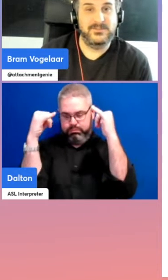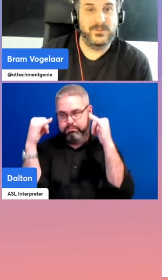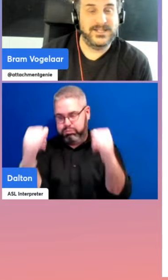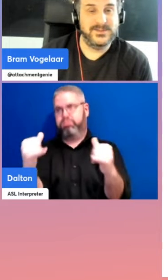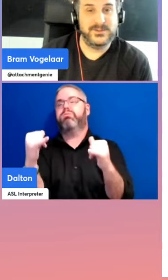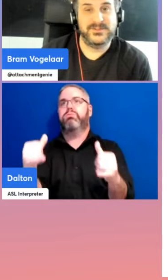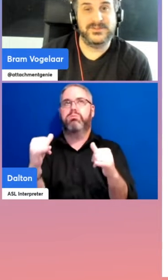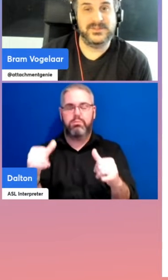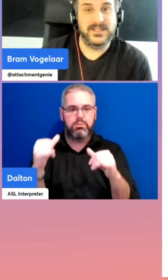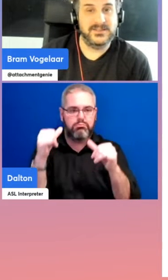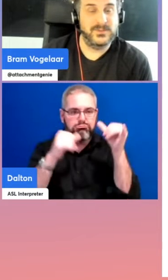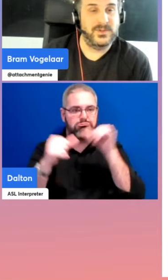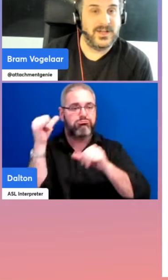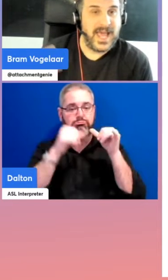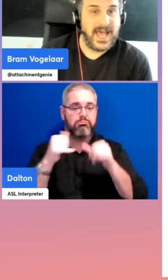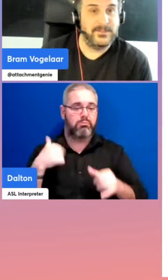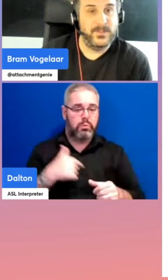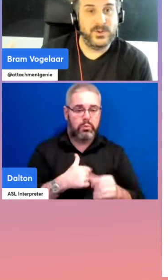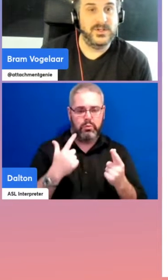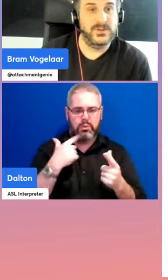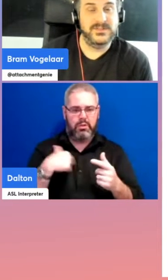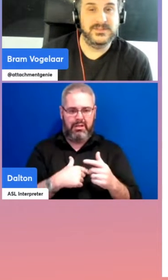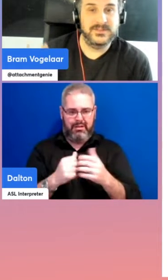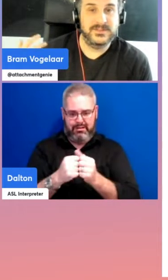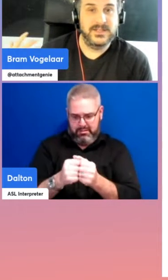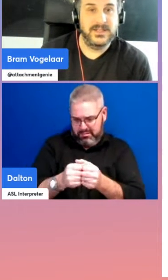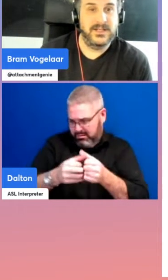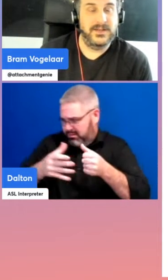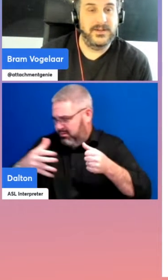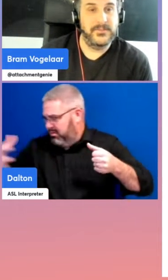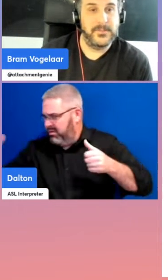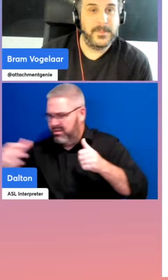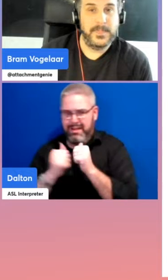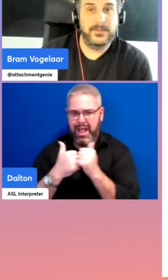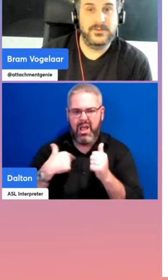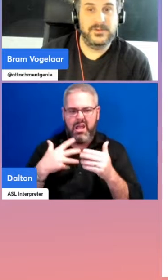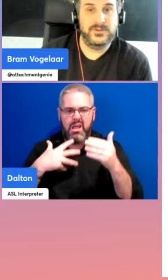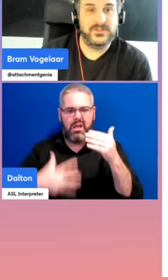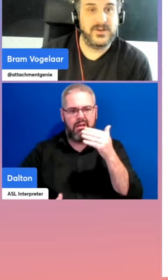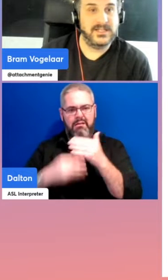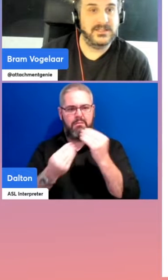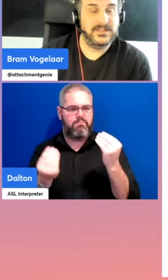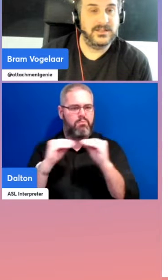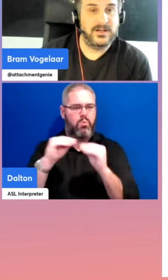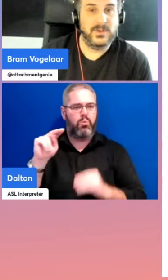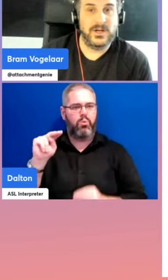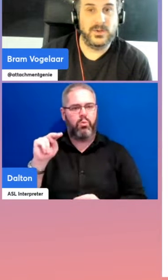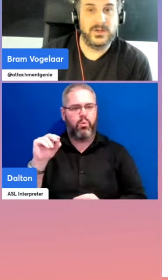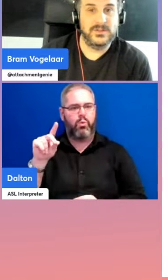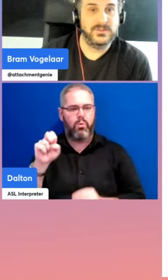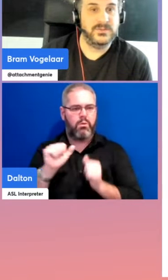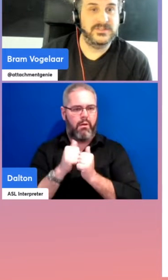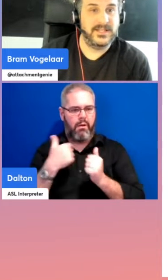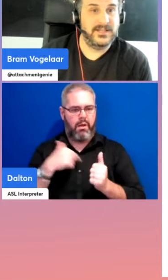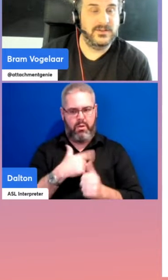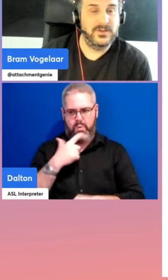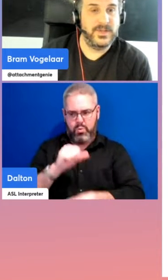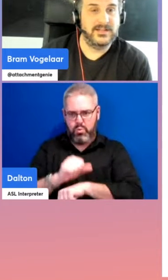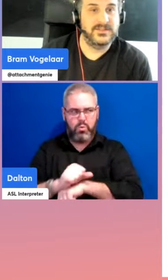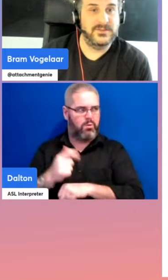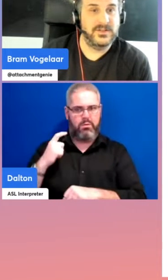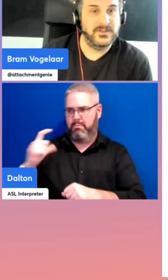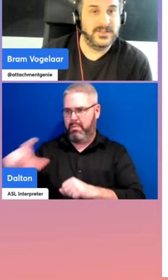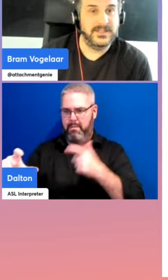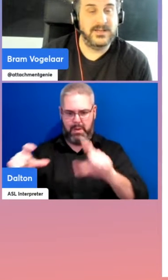we actually went to horizontal scaling. So we're going to add more nodes um, to stretch our workload. We'll stick a